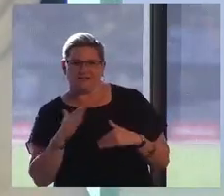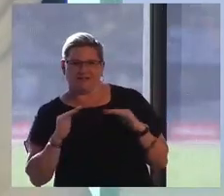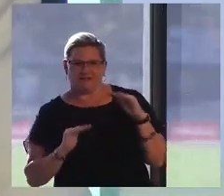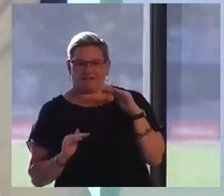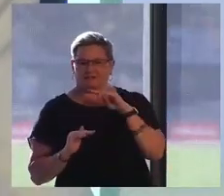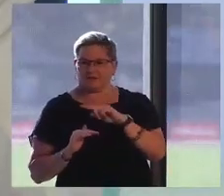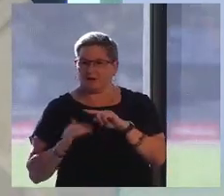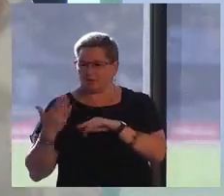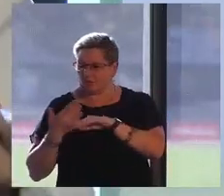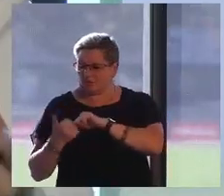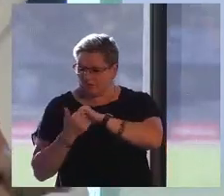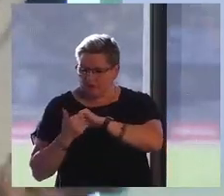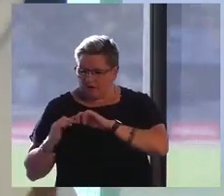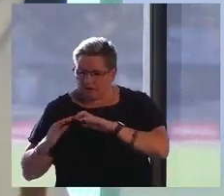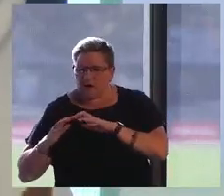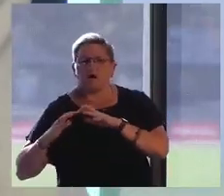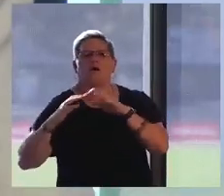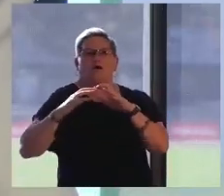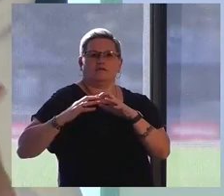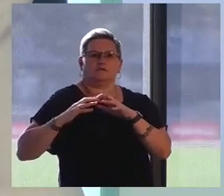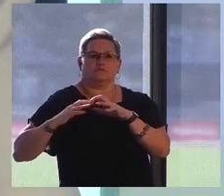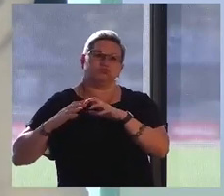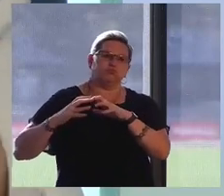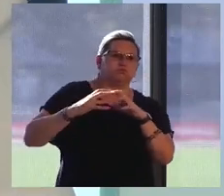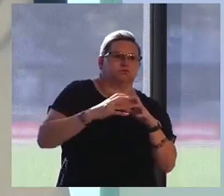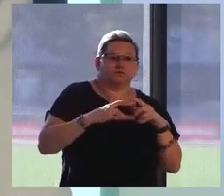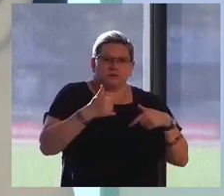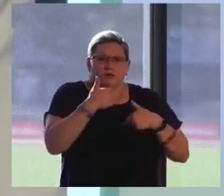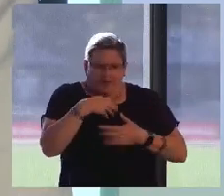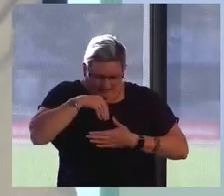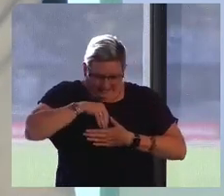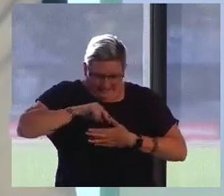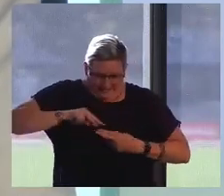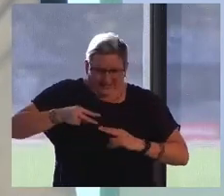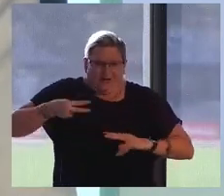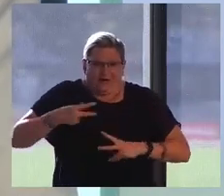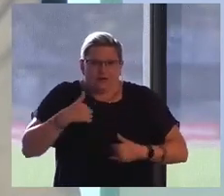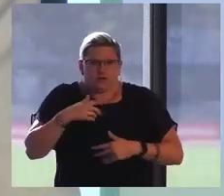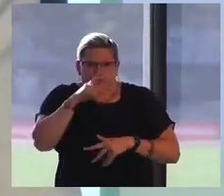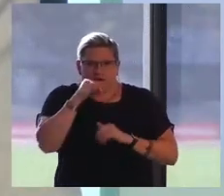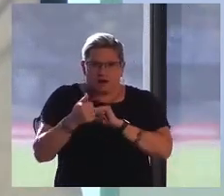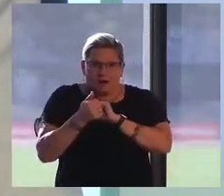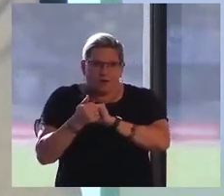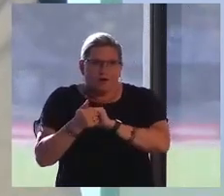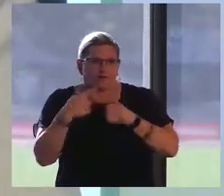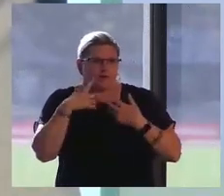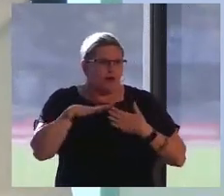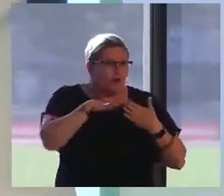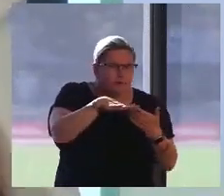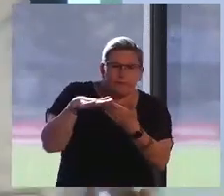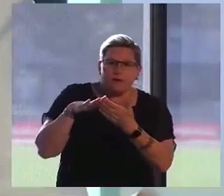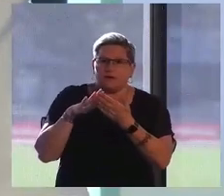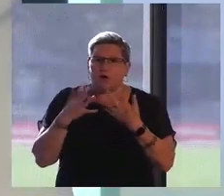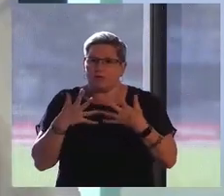evolved. So that is in our DNA, to collaborate and to empathise and to help. And then I think also we are, you